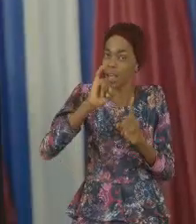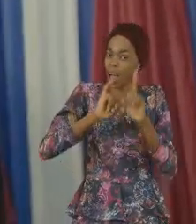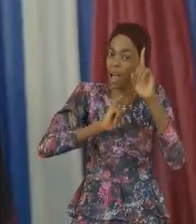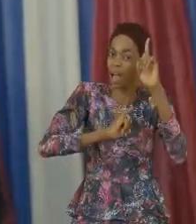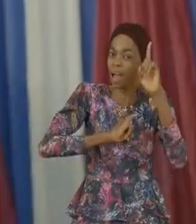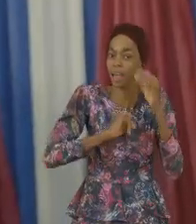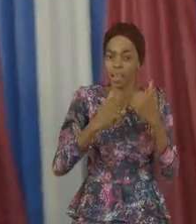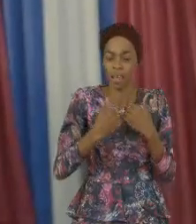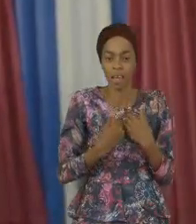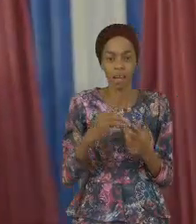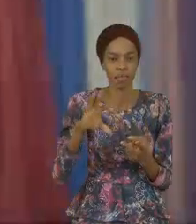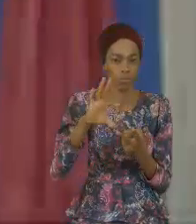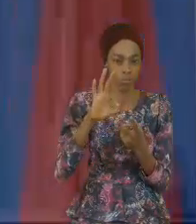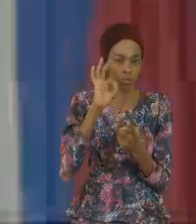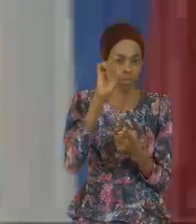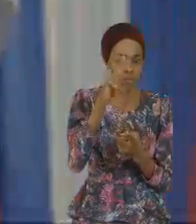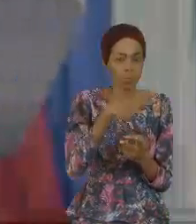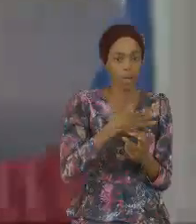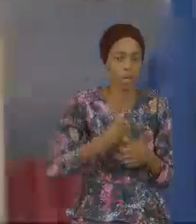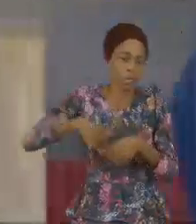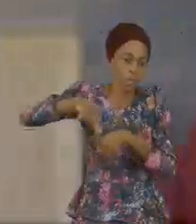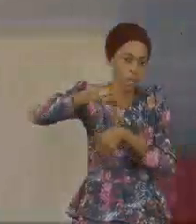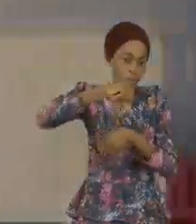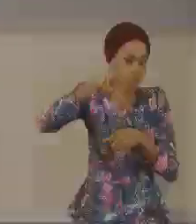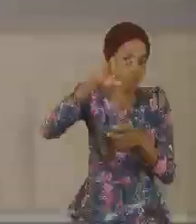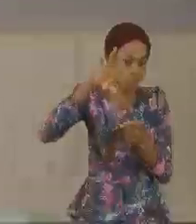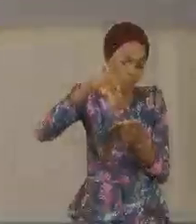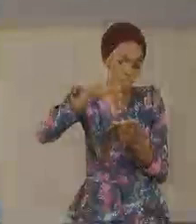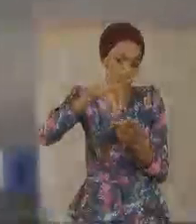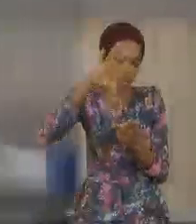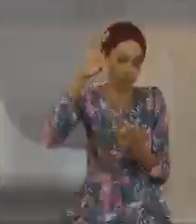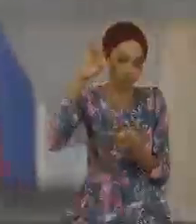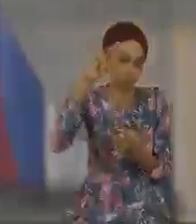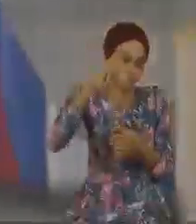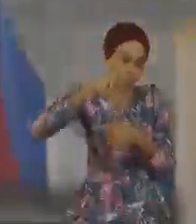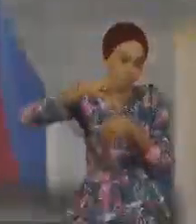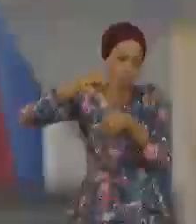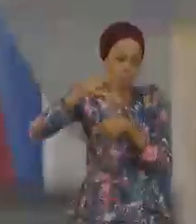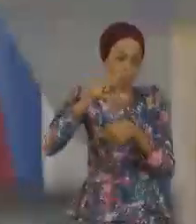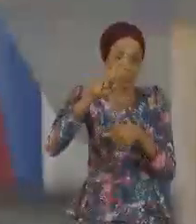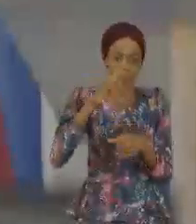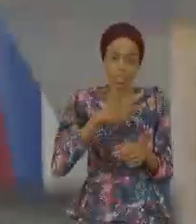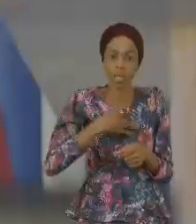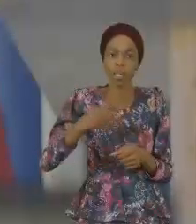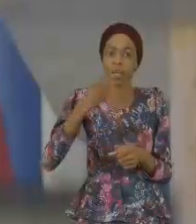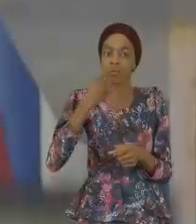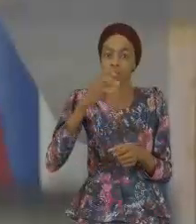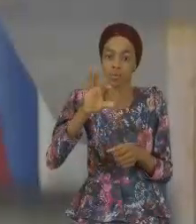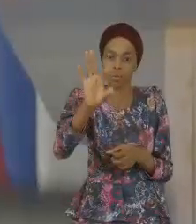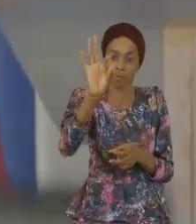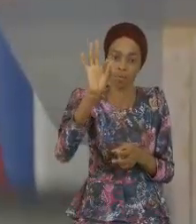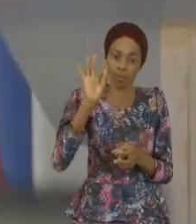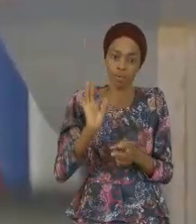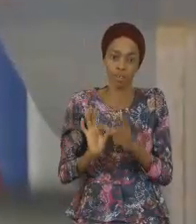you and ordained you, appointed you, anointed you, assigned you, that ye should